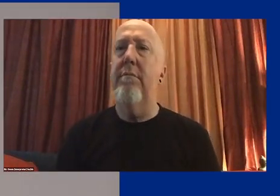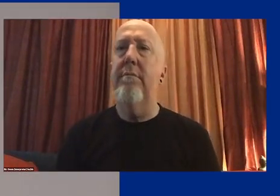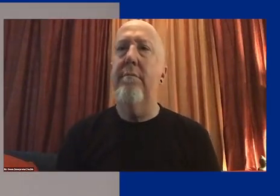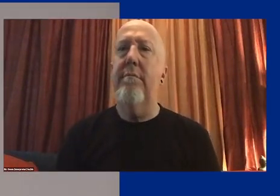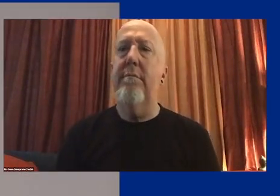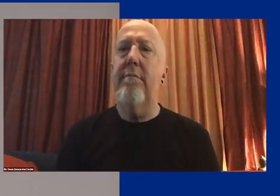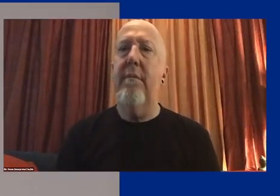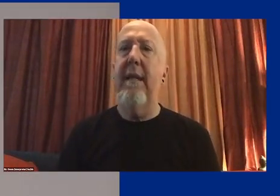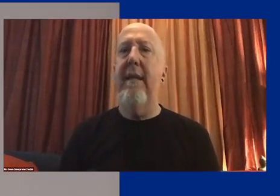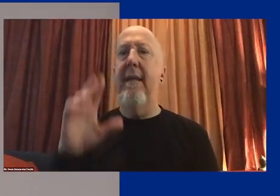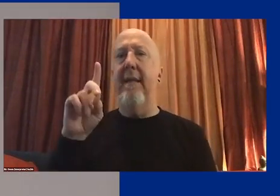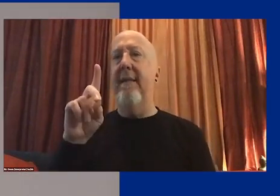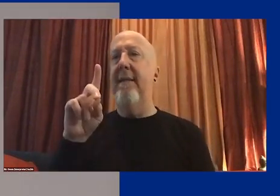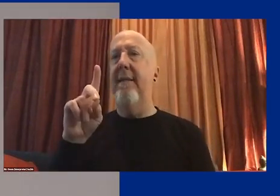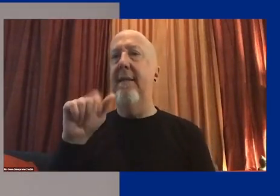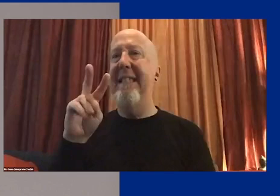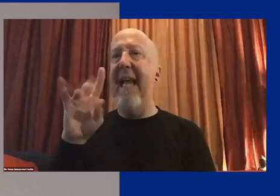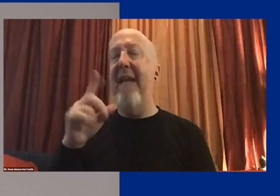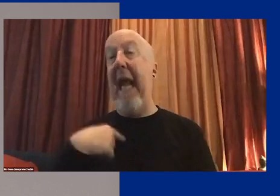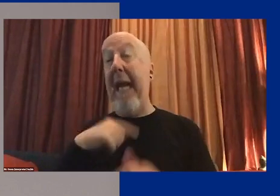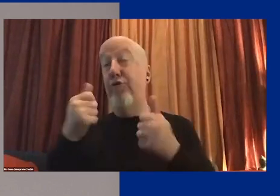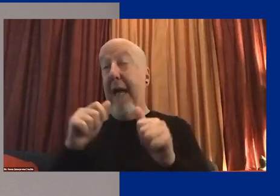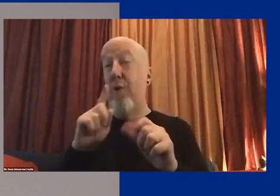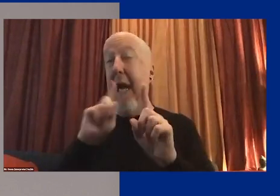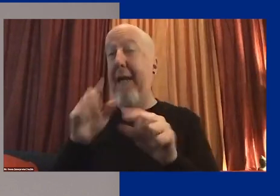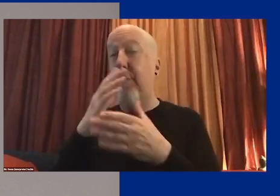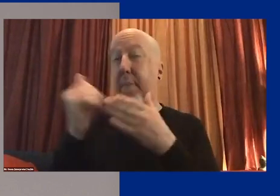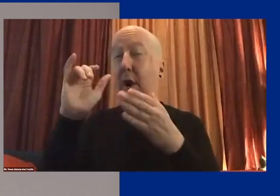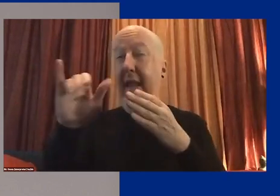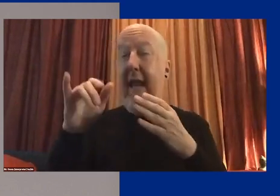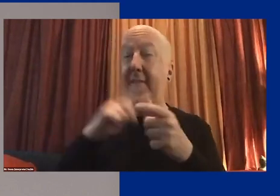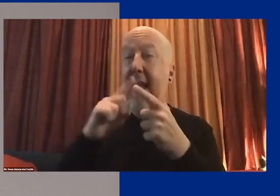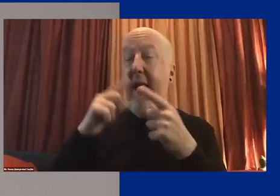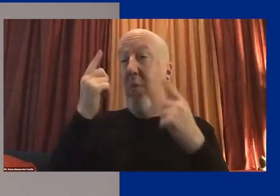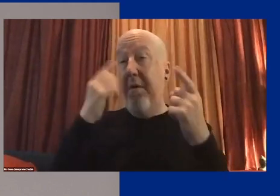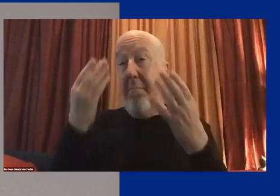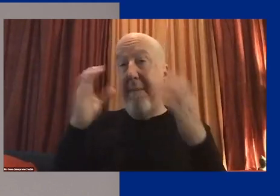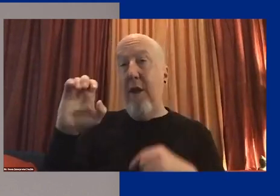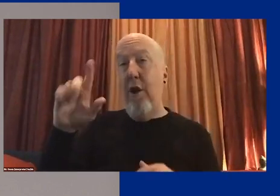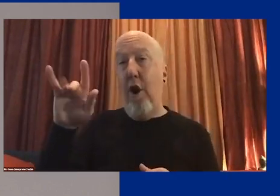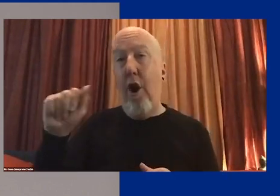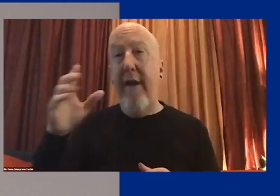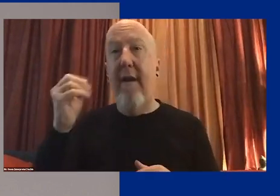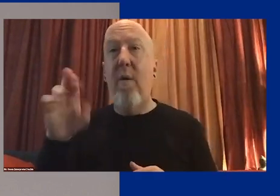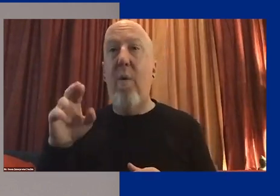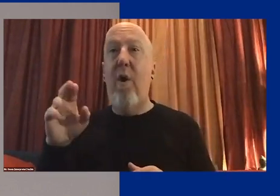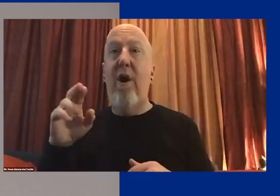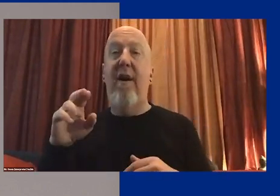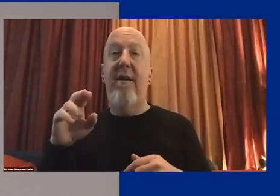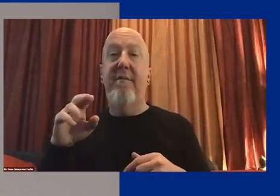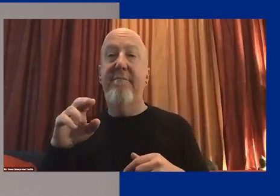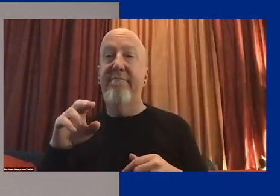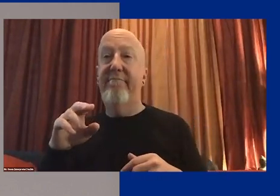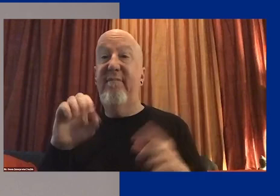So this is David. I can take a part of that answer, and then I wonder if maybe Claudia or you have a thought as well.